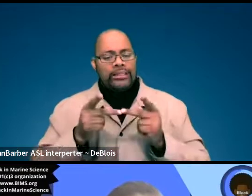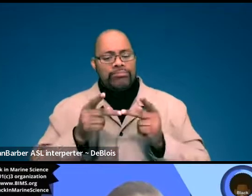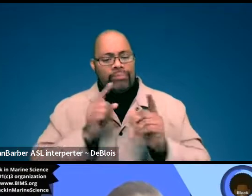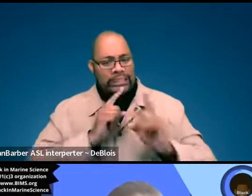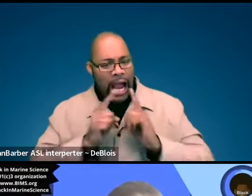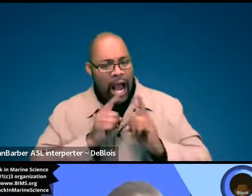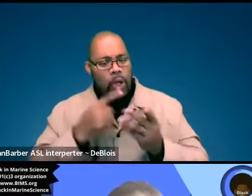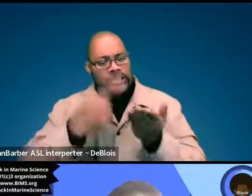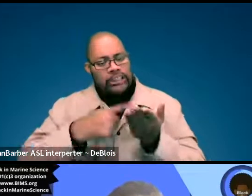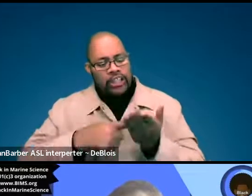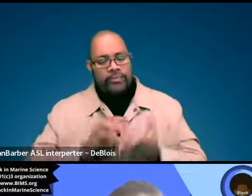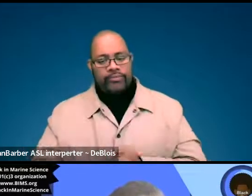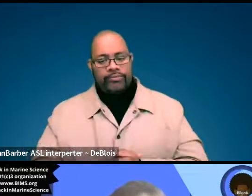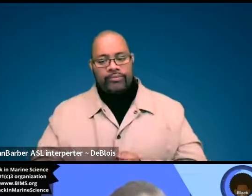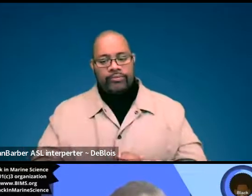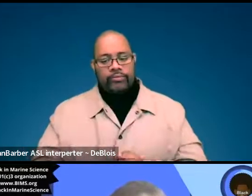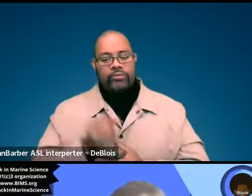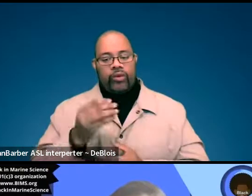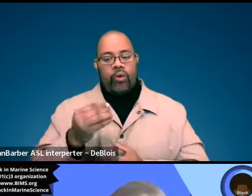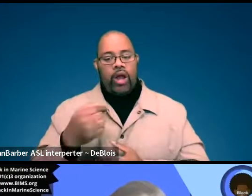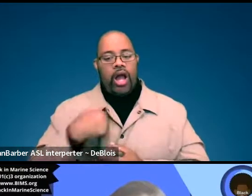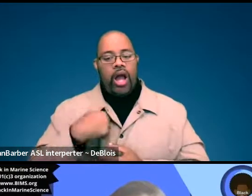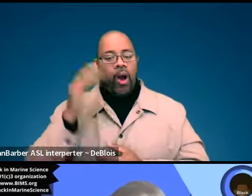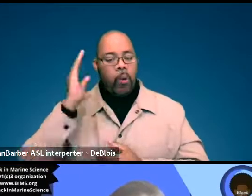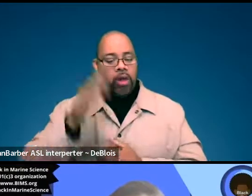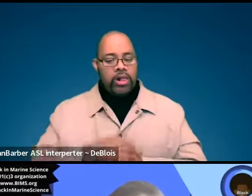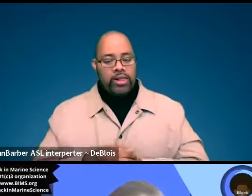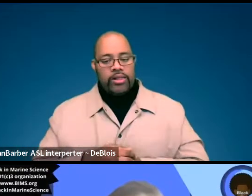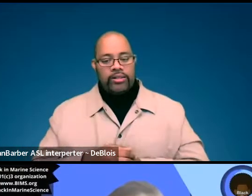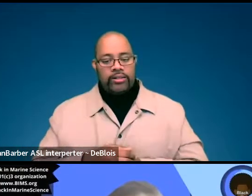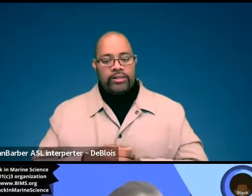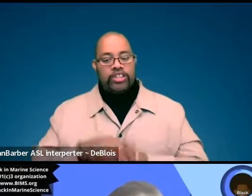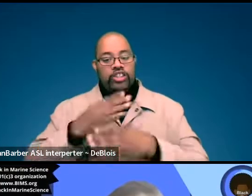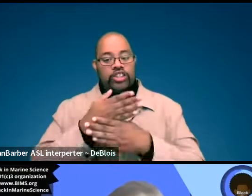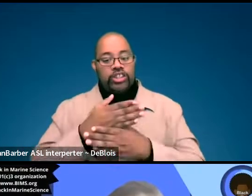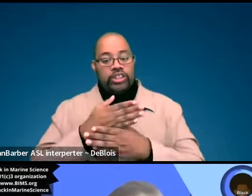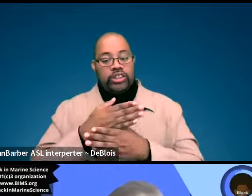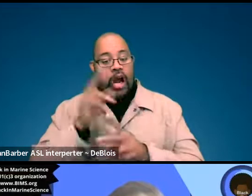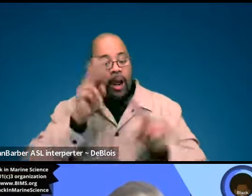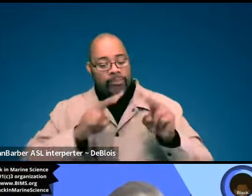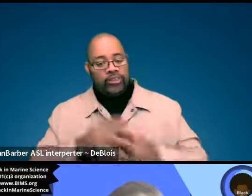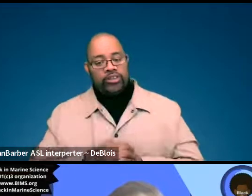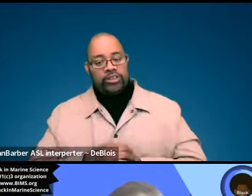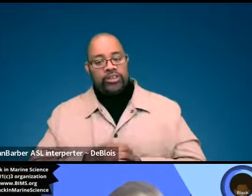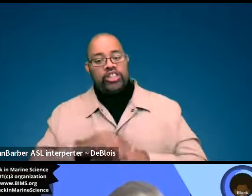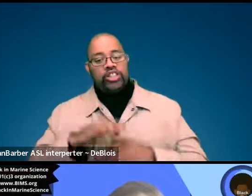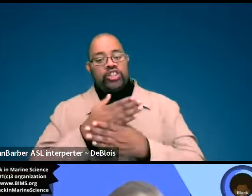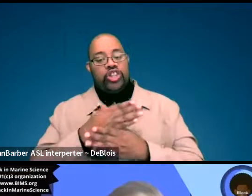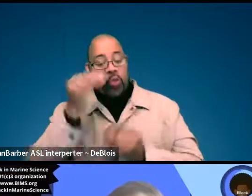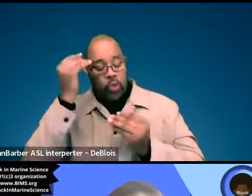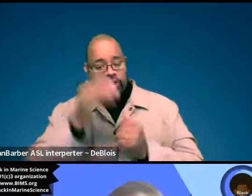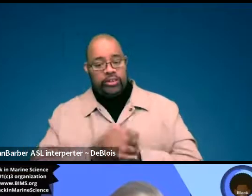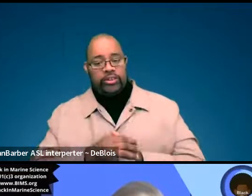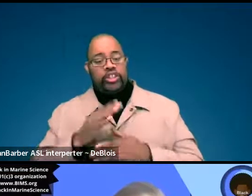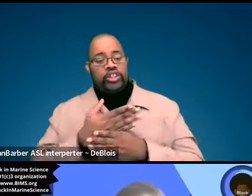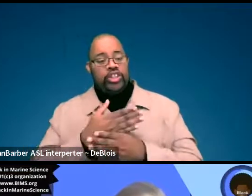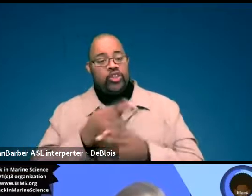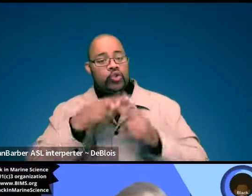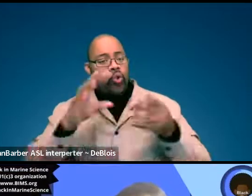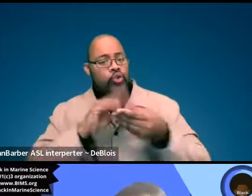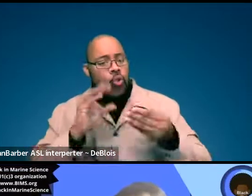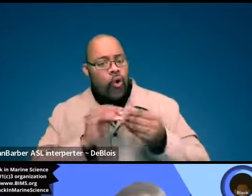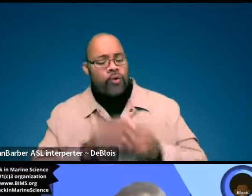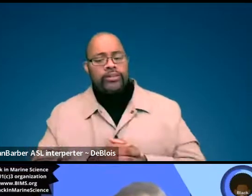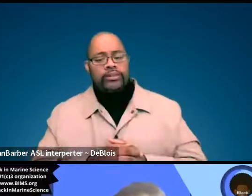and discussion. And so I will share an observation or share a thought or share a short story